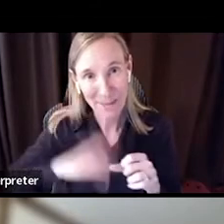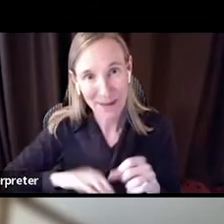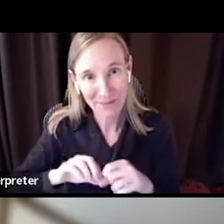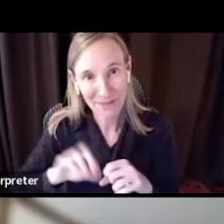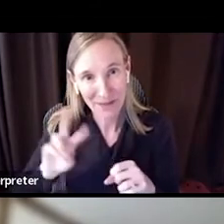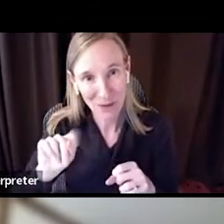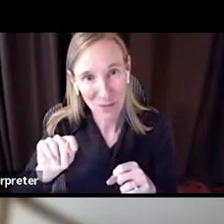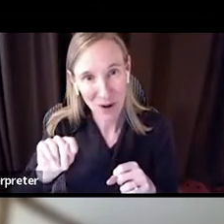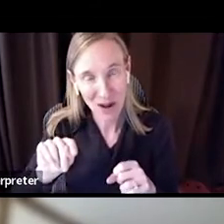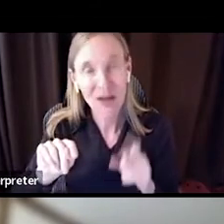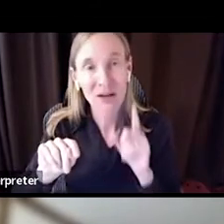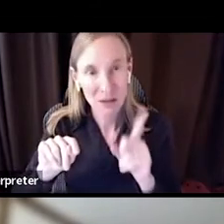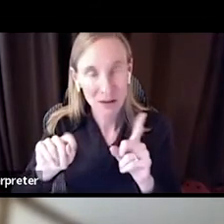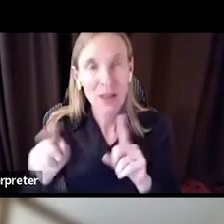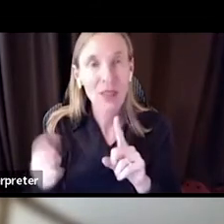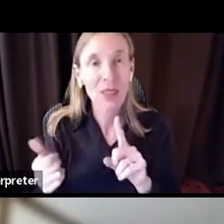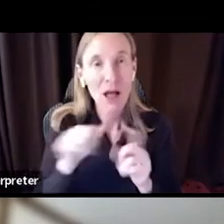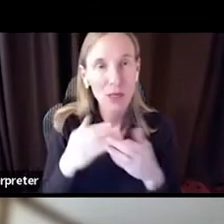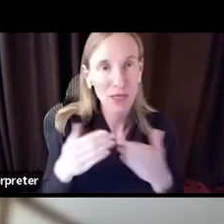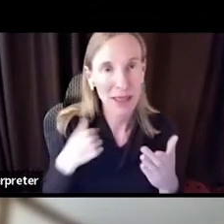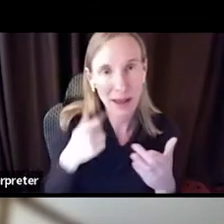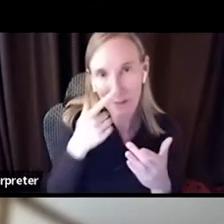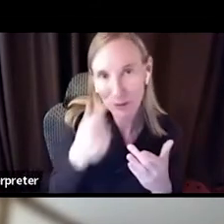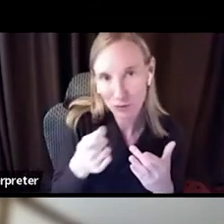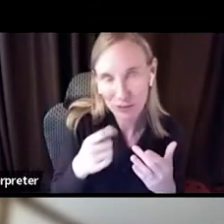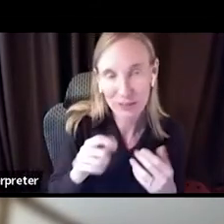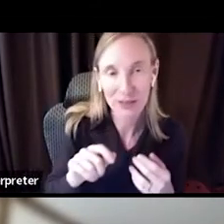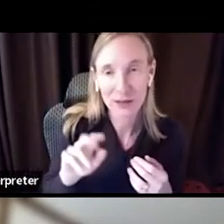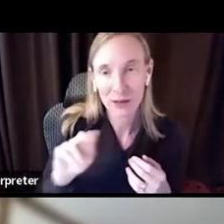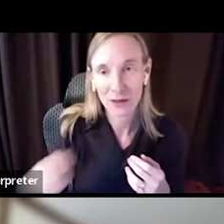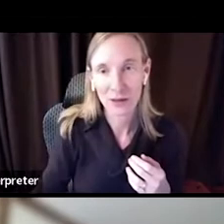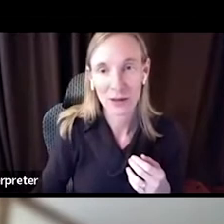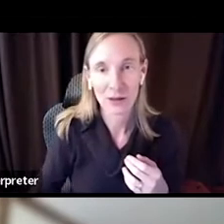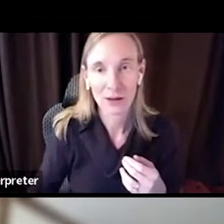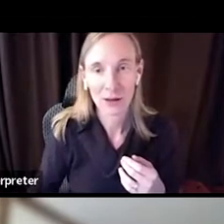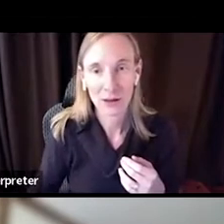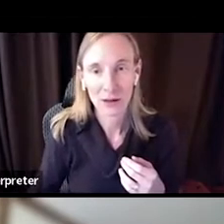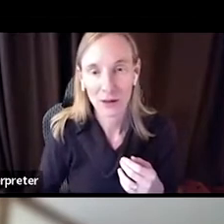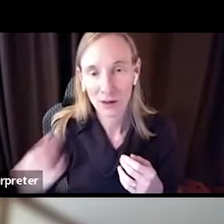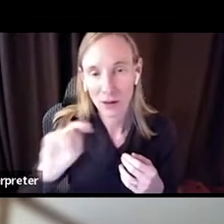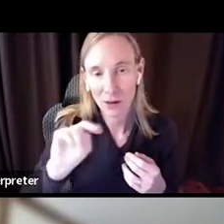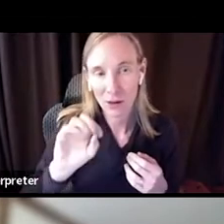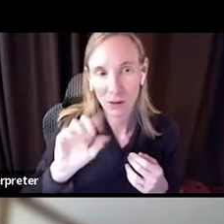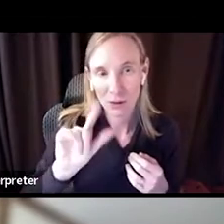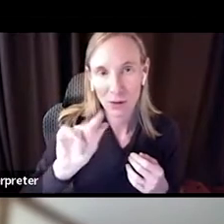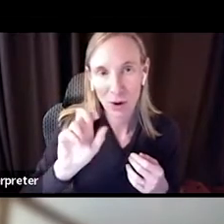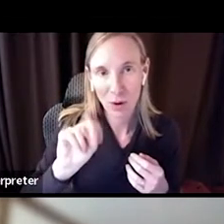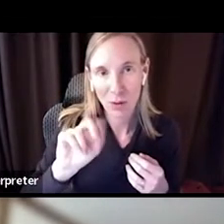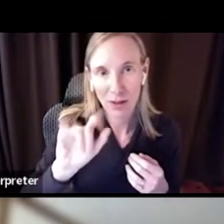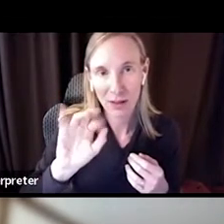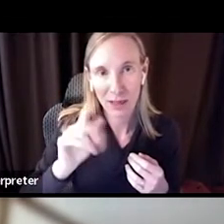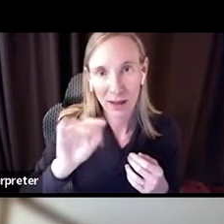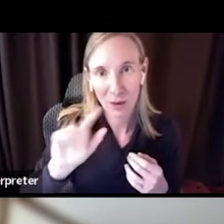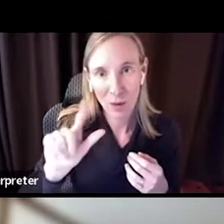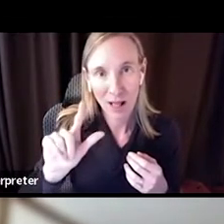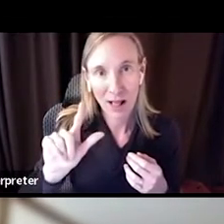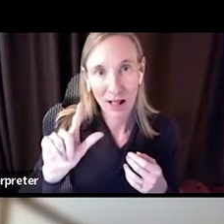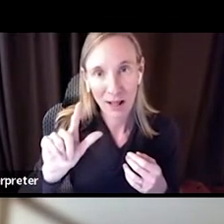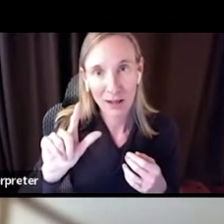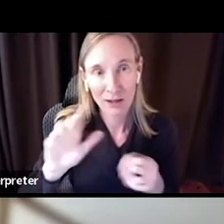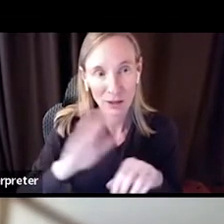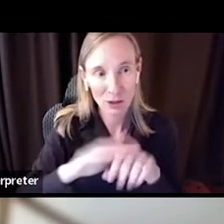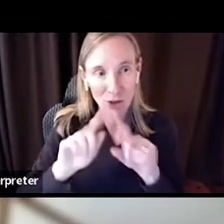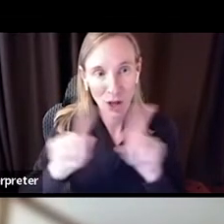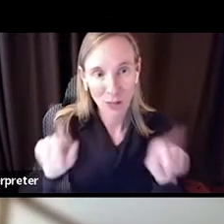But let me say what I'm interested in. And Nolan Langwell from the Joint Fiscal Office, Legislative Joint Fiscal Office is on the screen. And